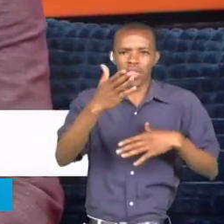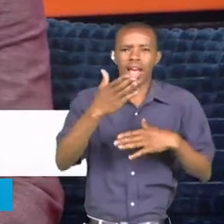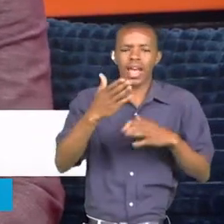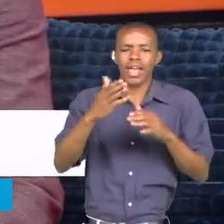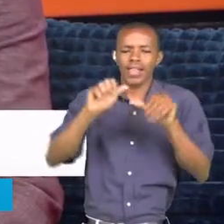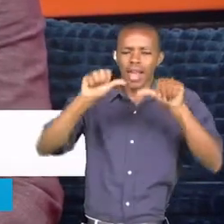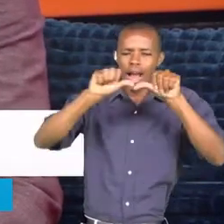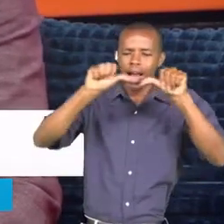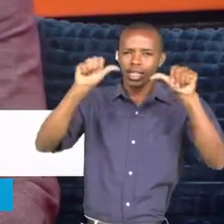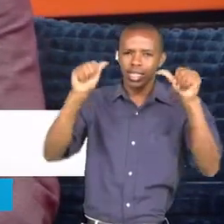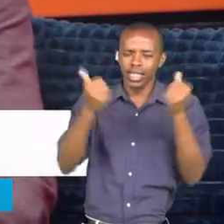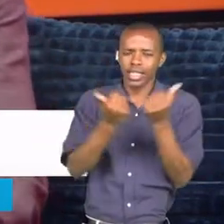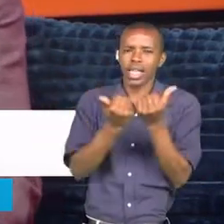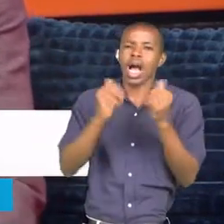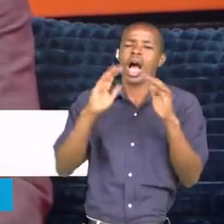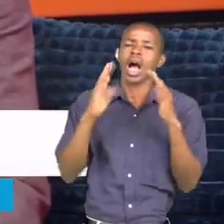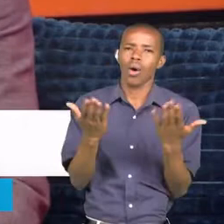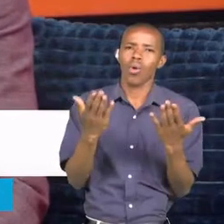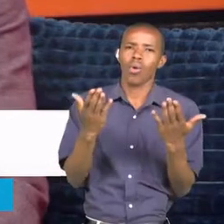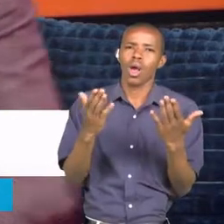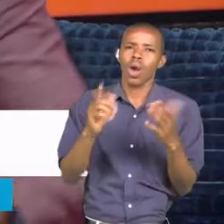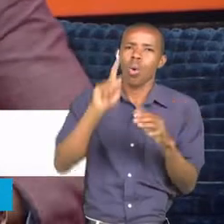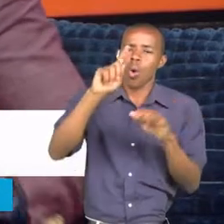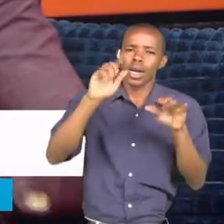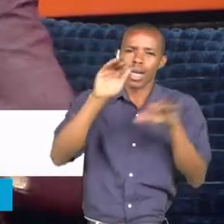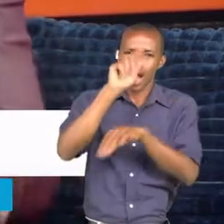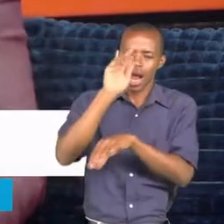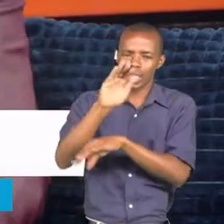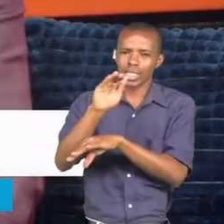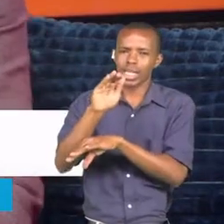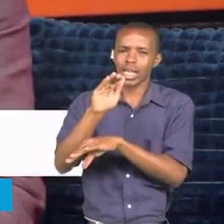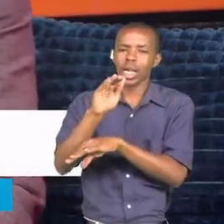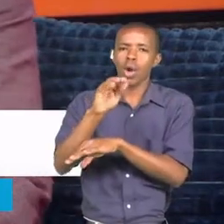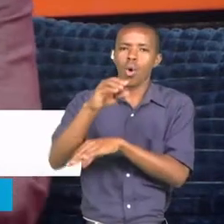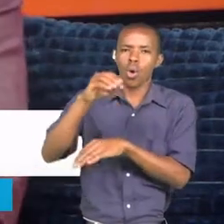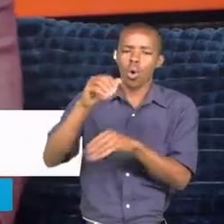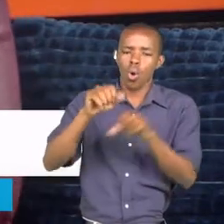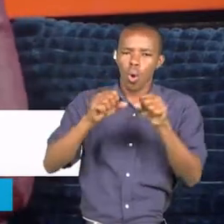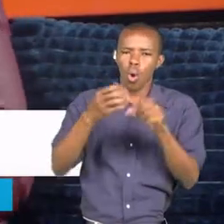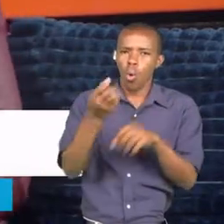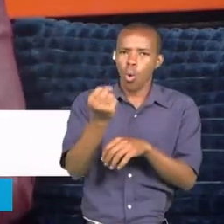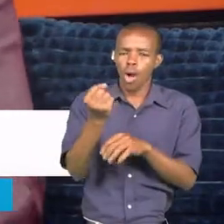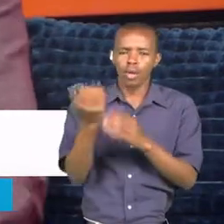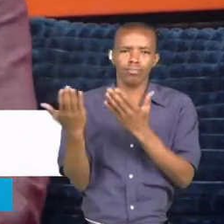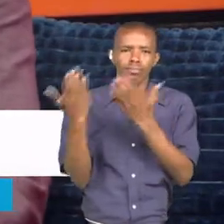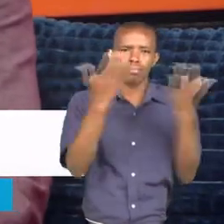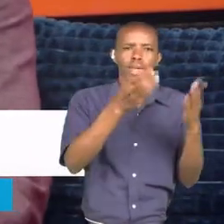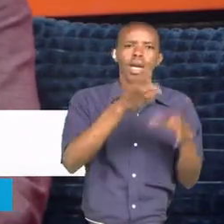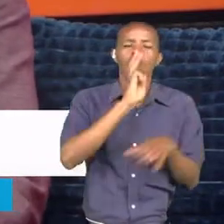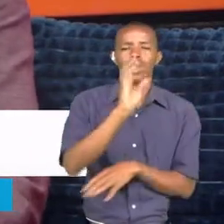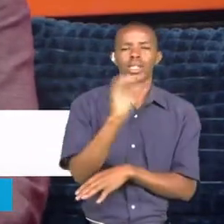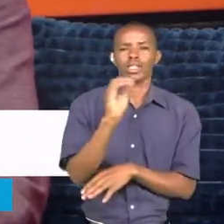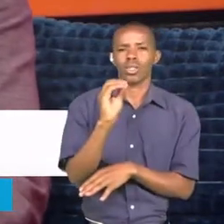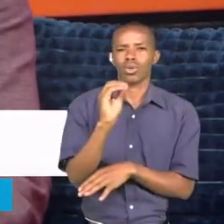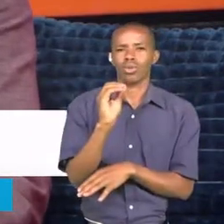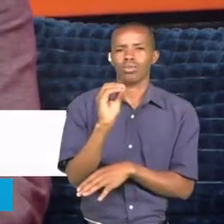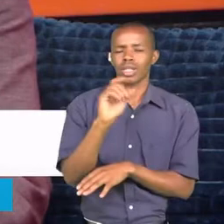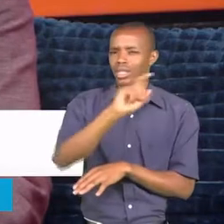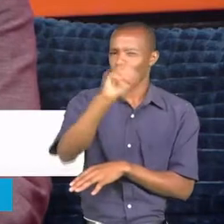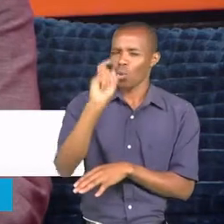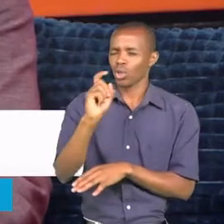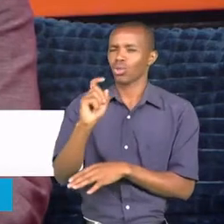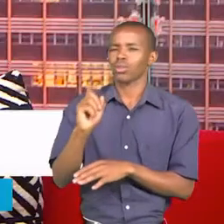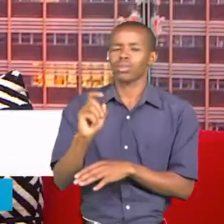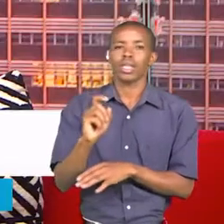urgency, how is the urgency? Of course, someone was asking, you'll take unga, but there's no water. Yes. Yeah, that's a very, very powerful question. No,